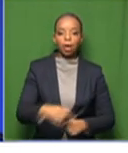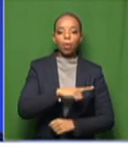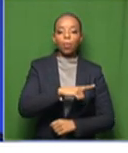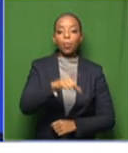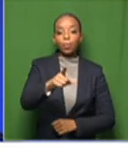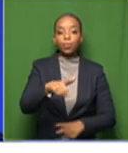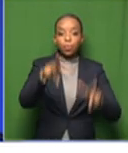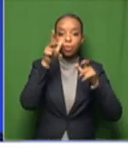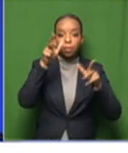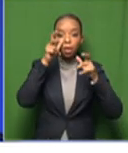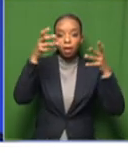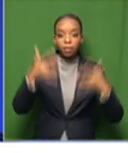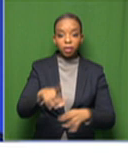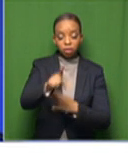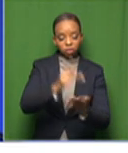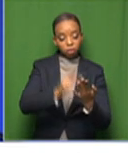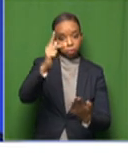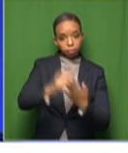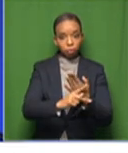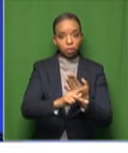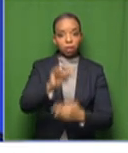it's a project that consists of the